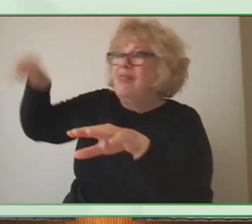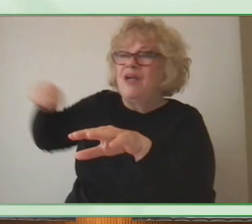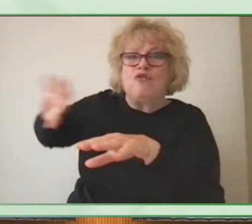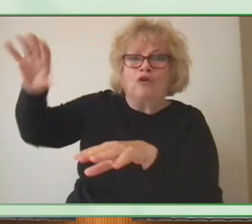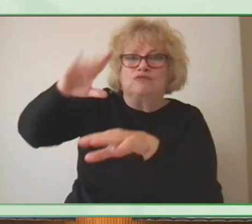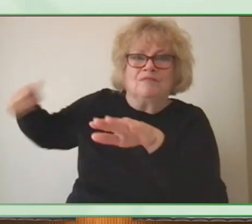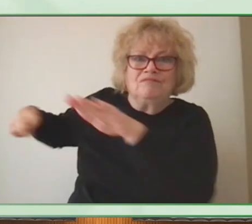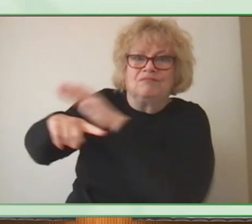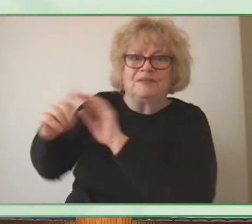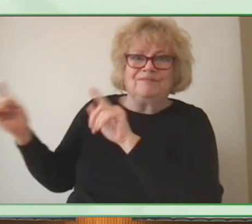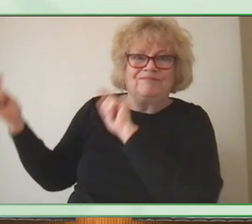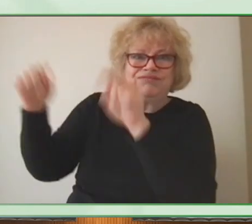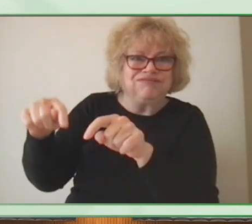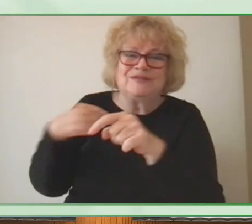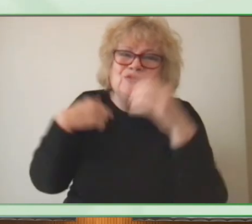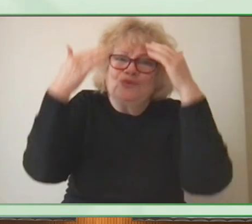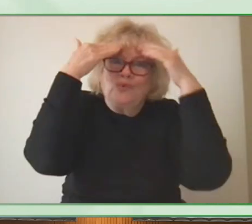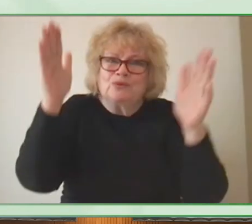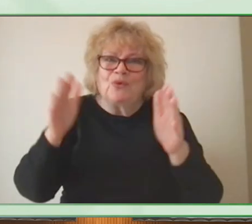16% of them are in